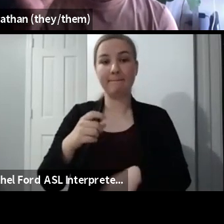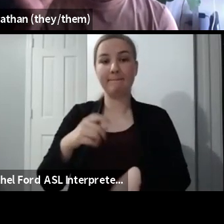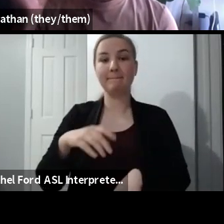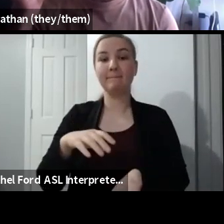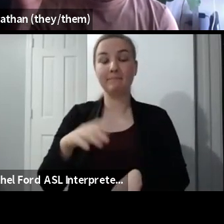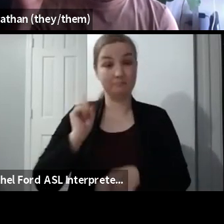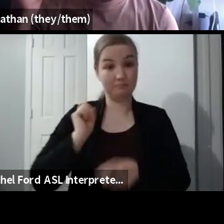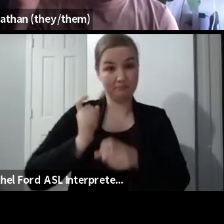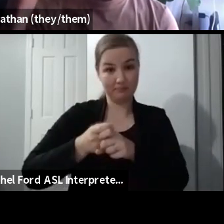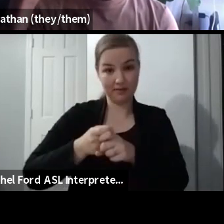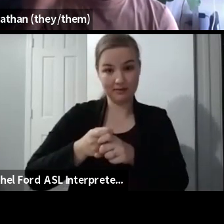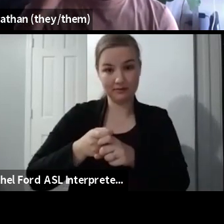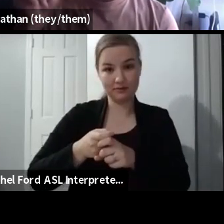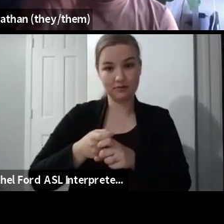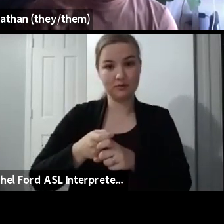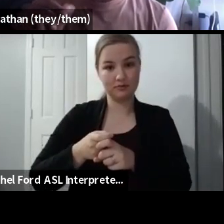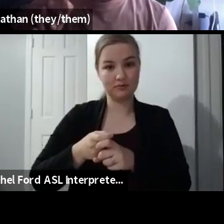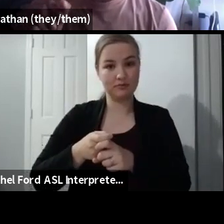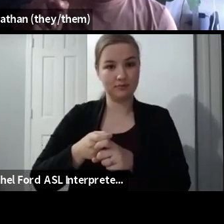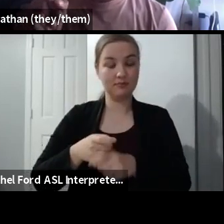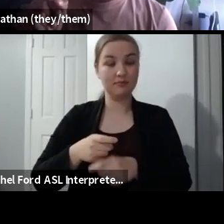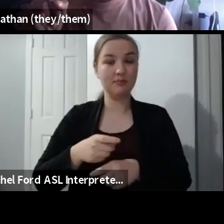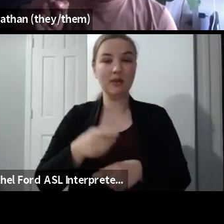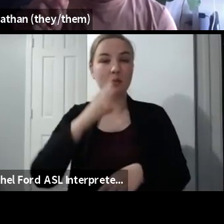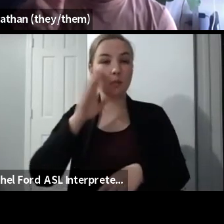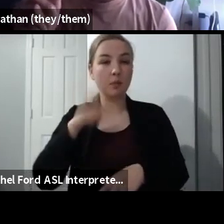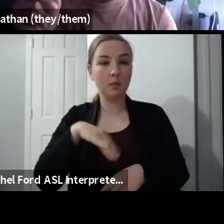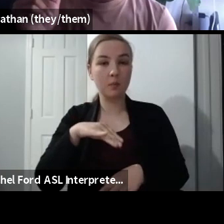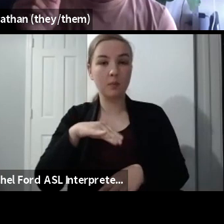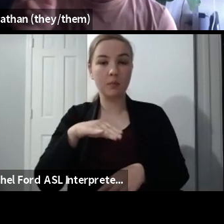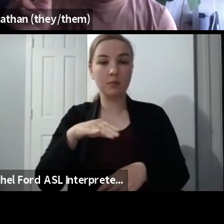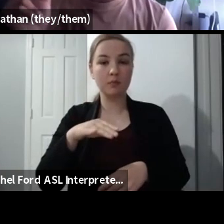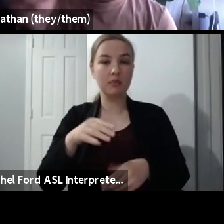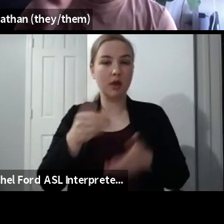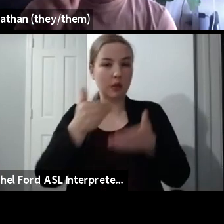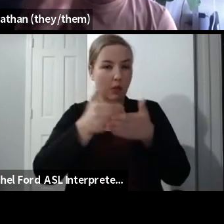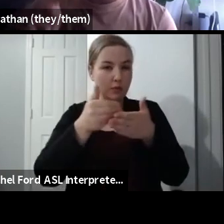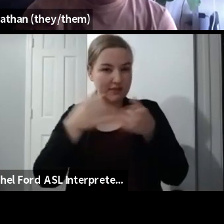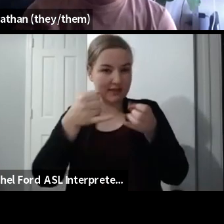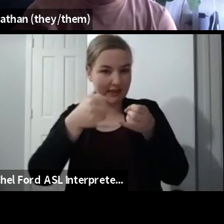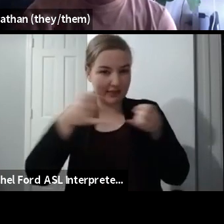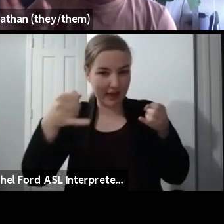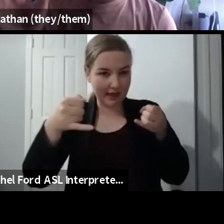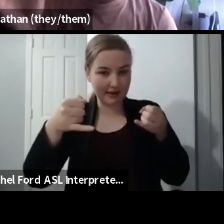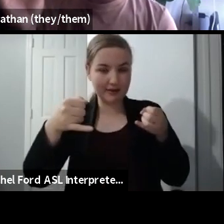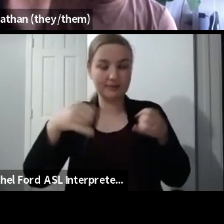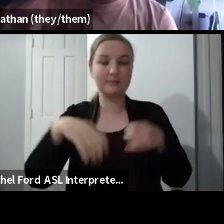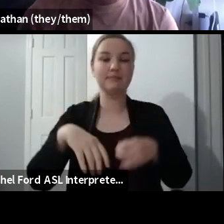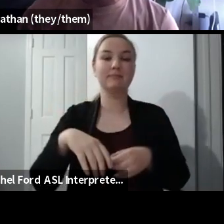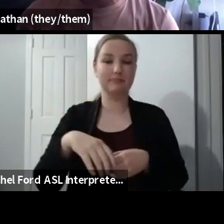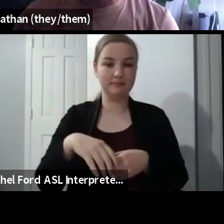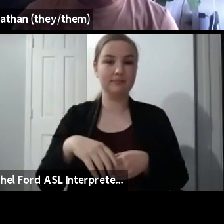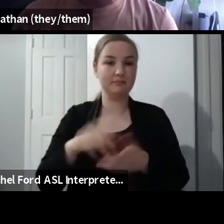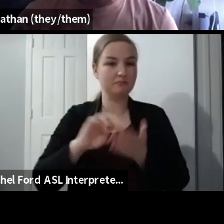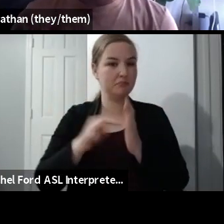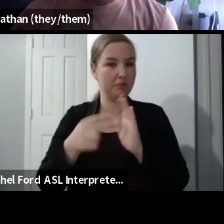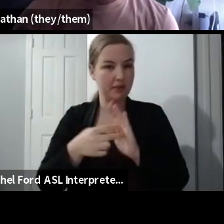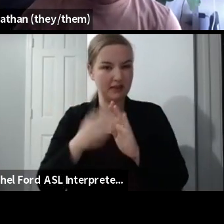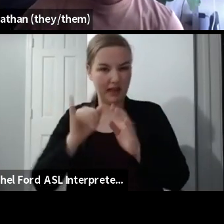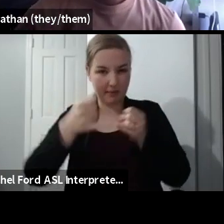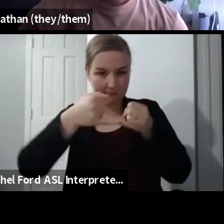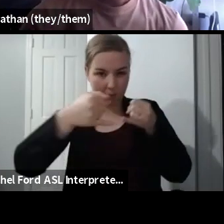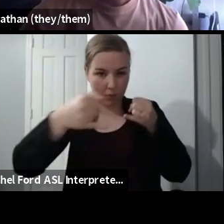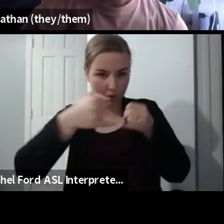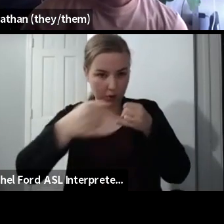say, it's close to the line is what is it in English, but it in Spanish, cerca de la línea, which it means close to the borderline, which